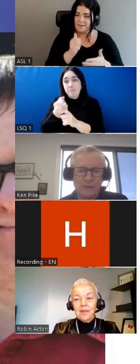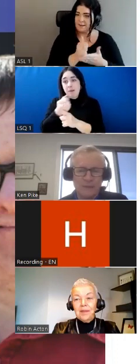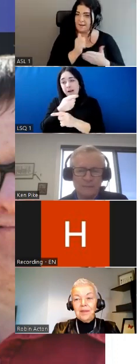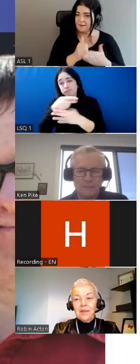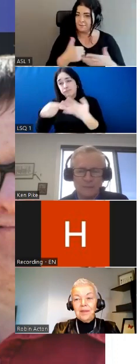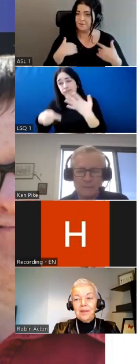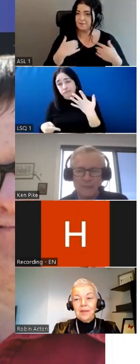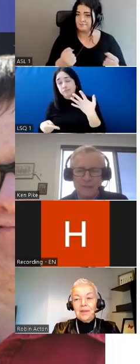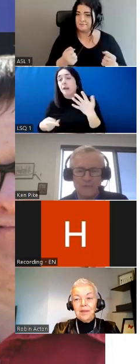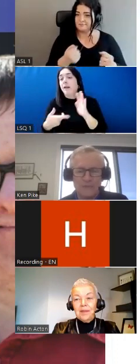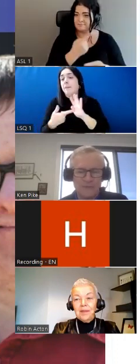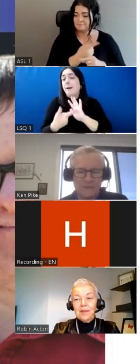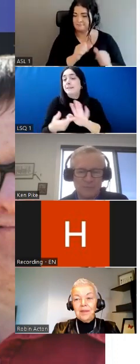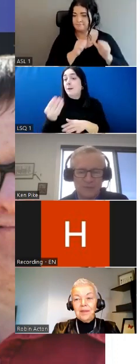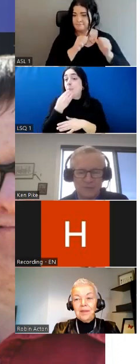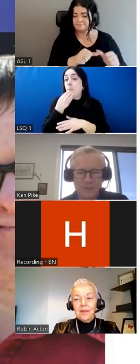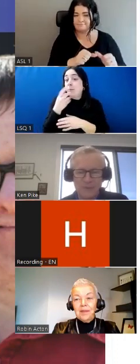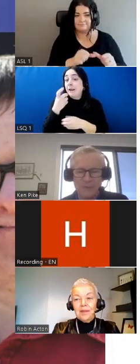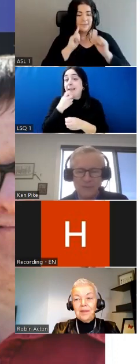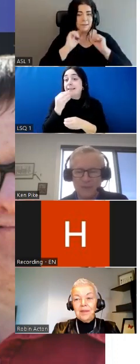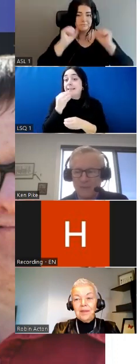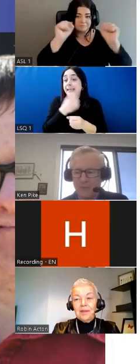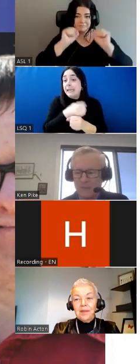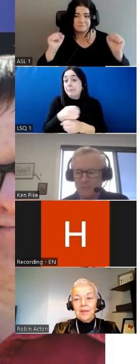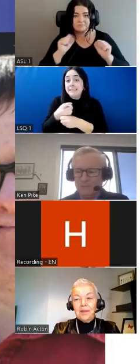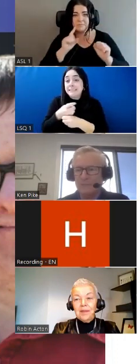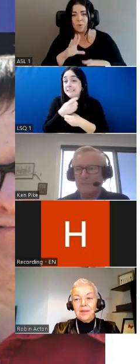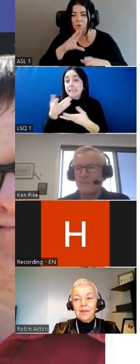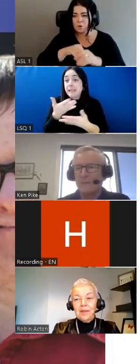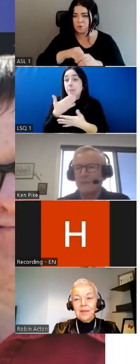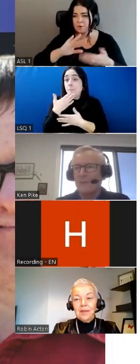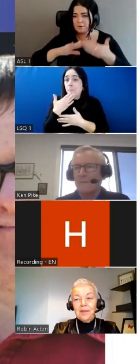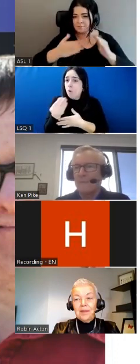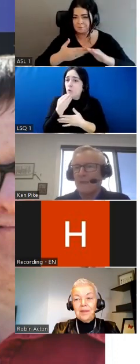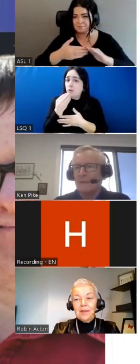healthy, like exercise and participation in community.